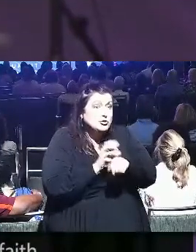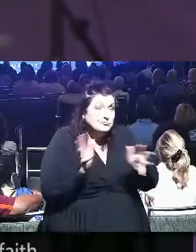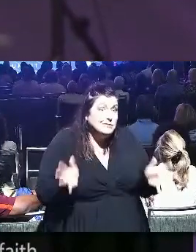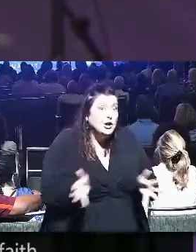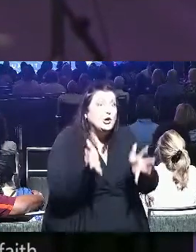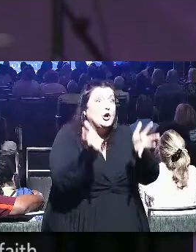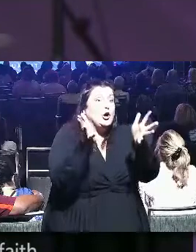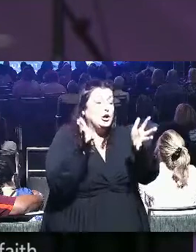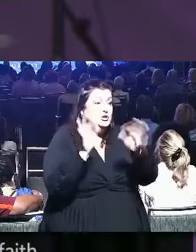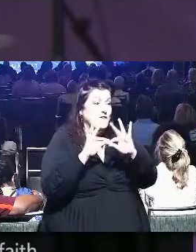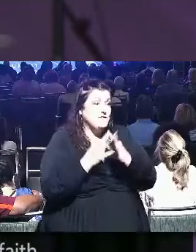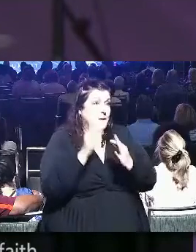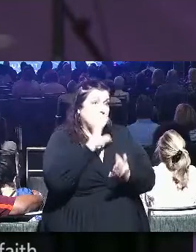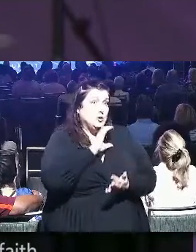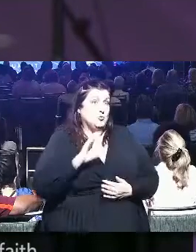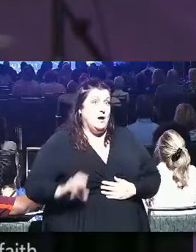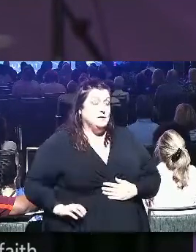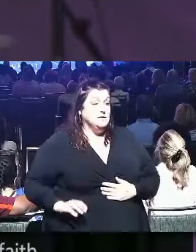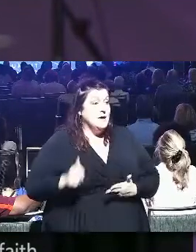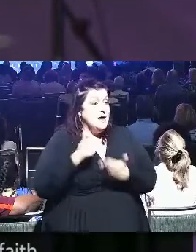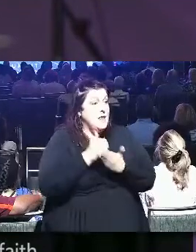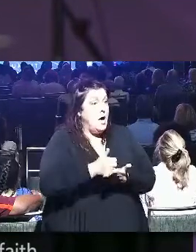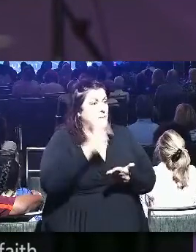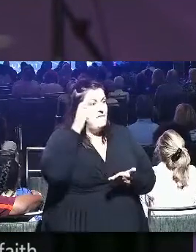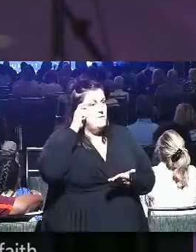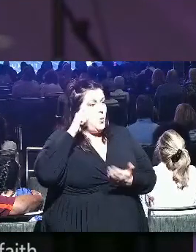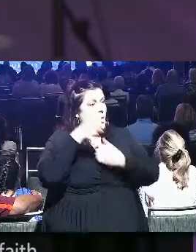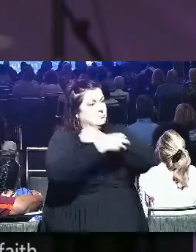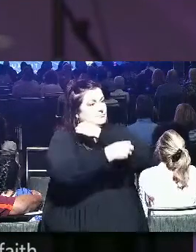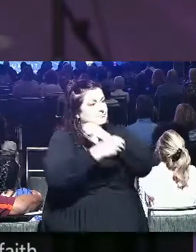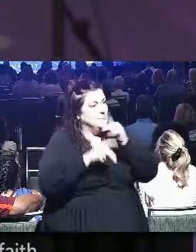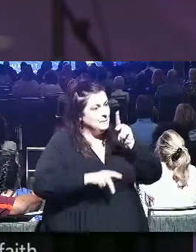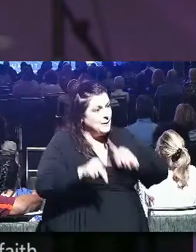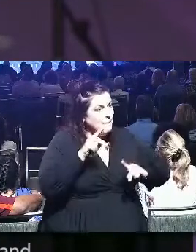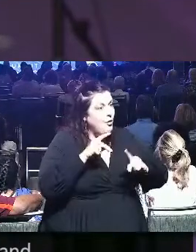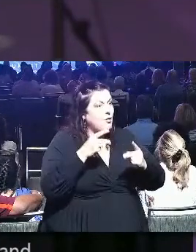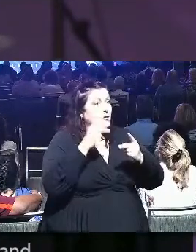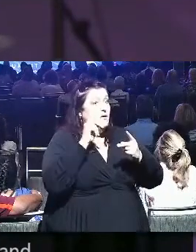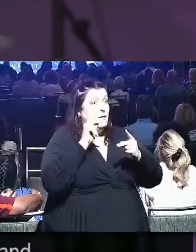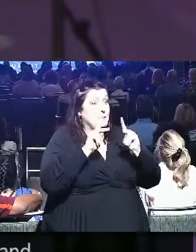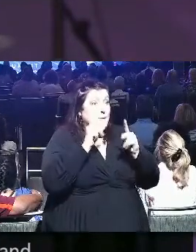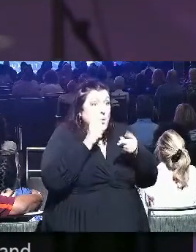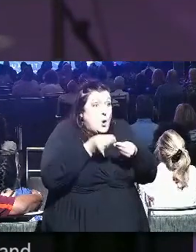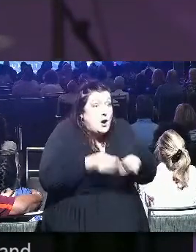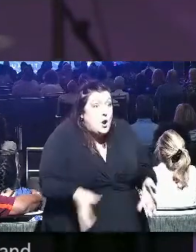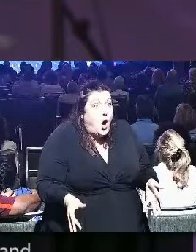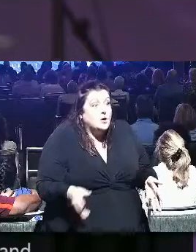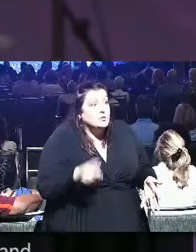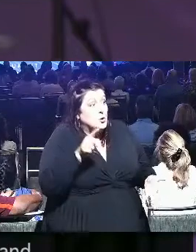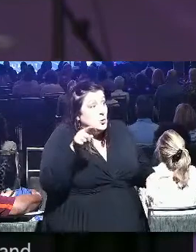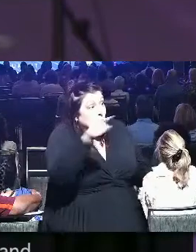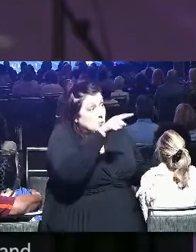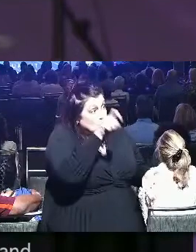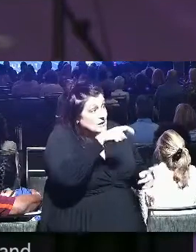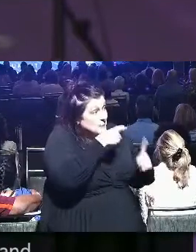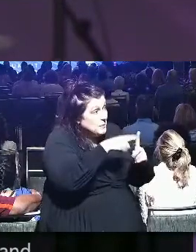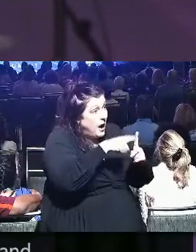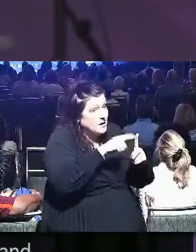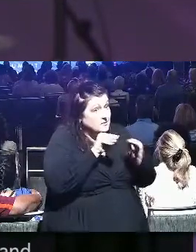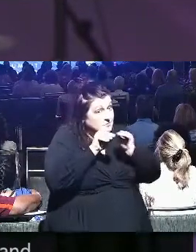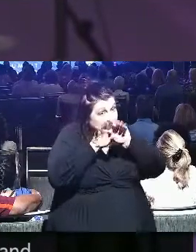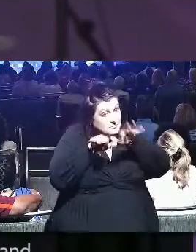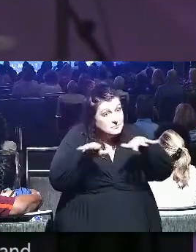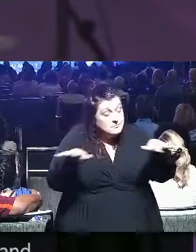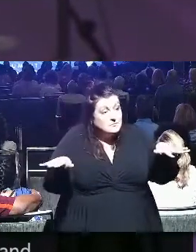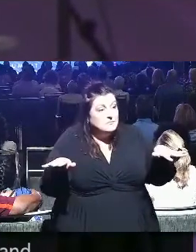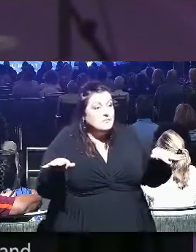and hope for the needy communities, and love for the lost world, that they might know the grace and mercy that